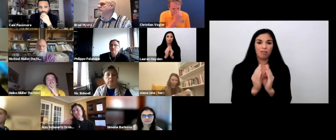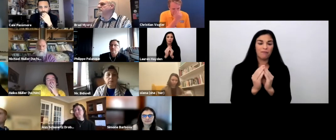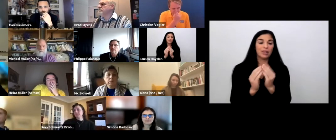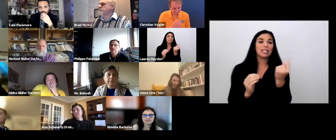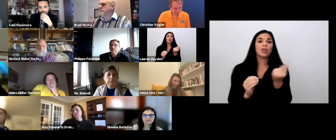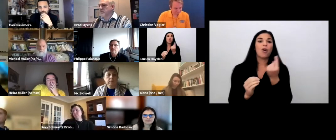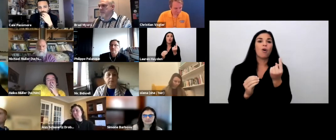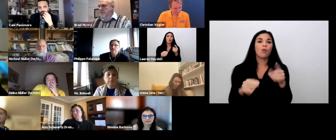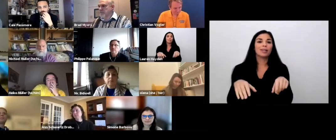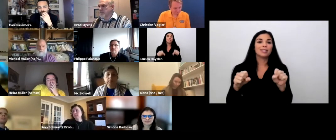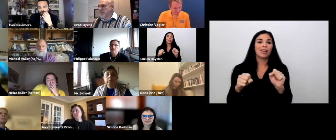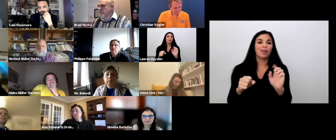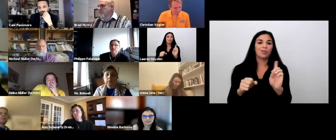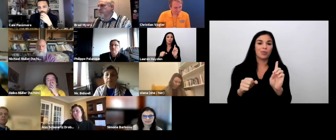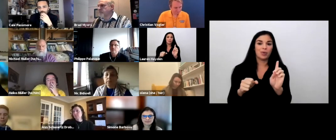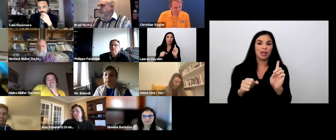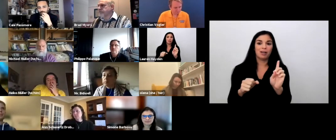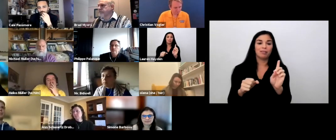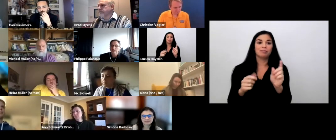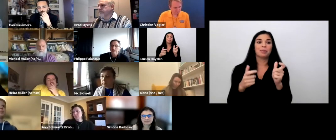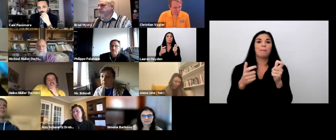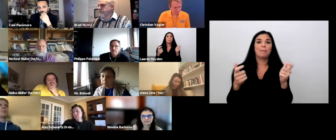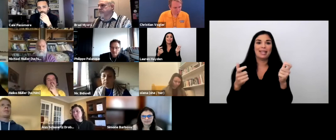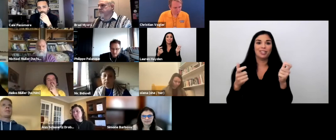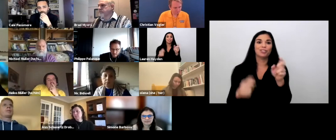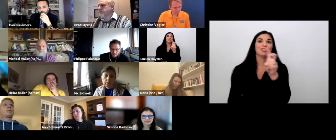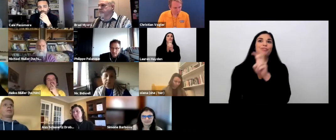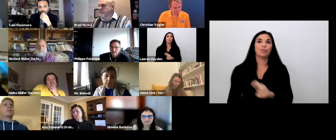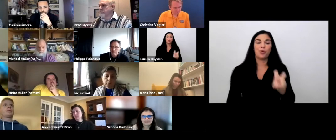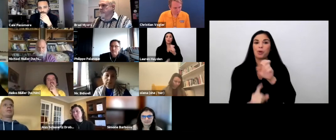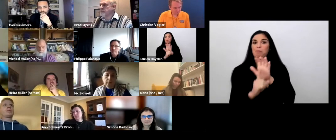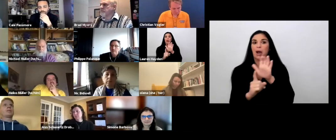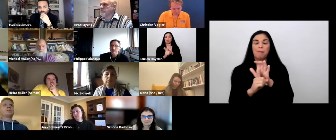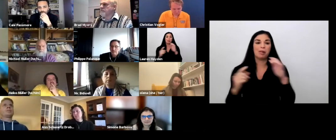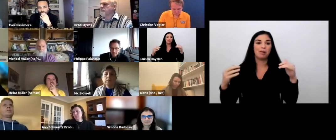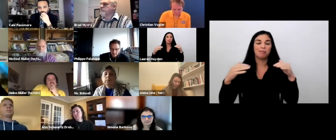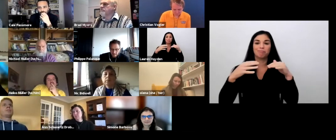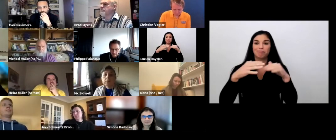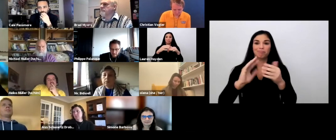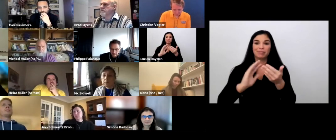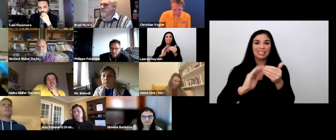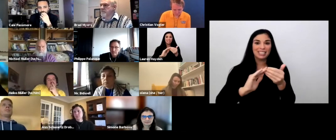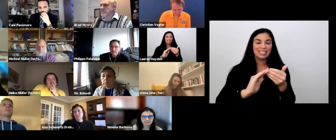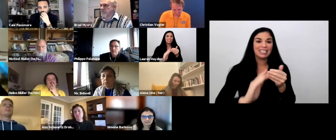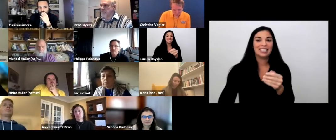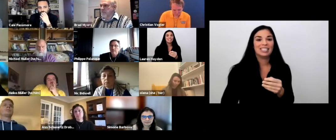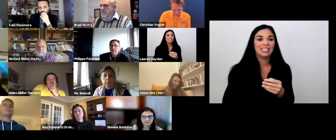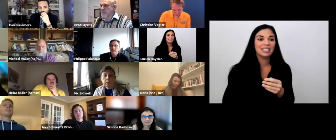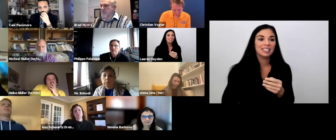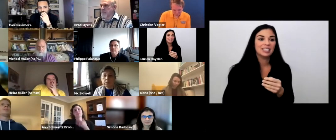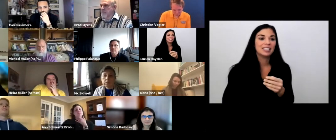in major tourist cities from Honolulu to, you know, Dublin.